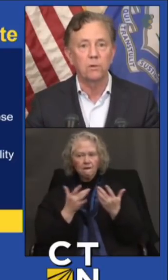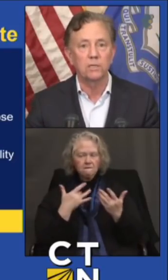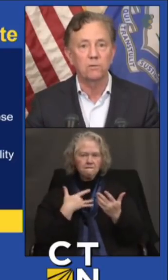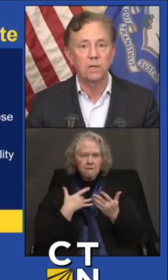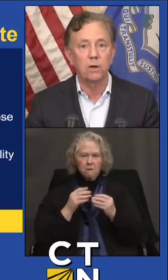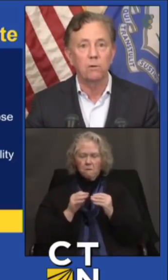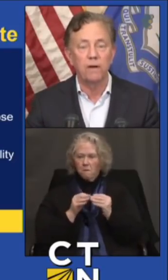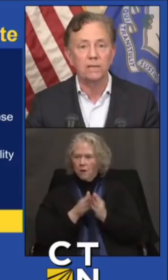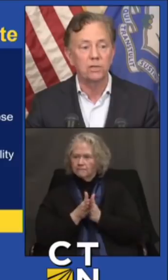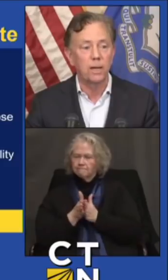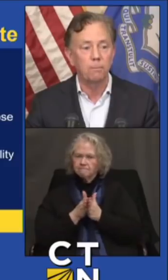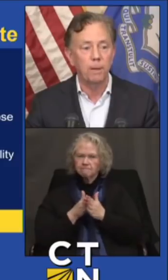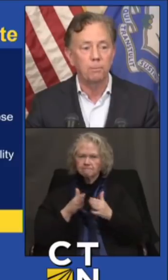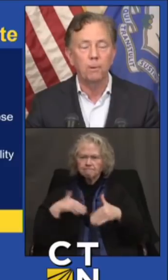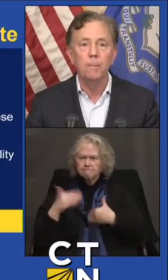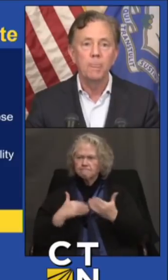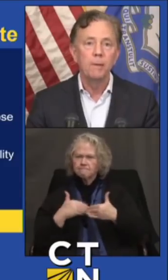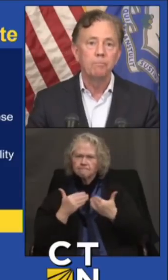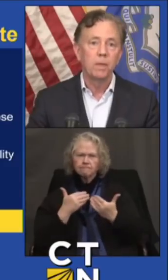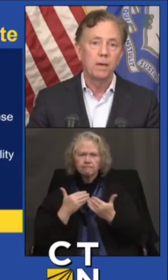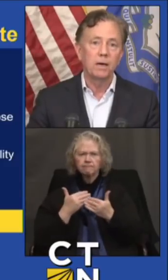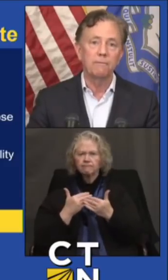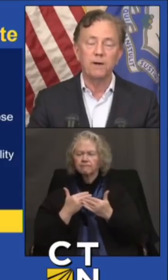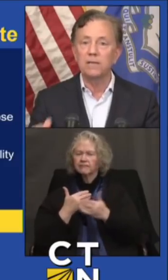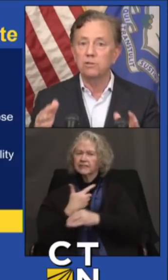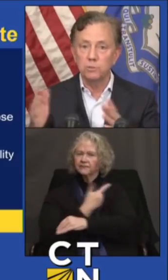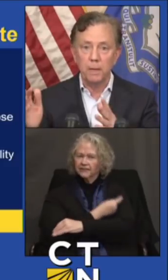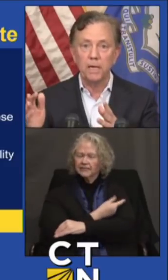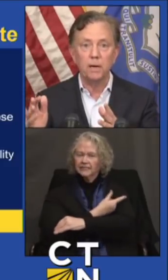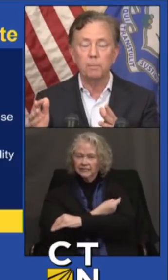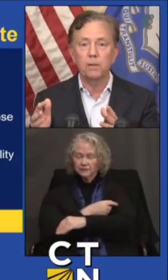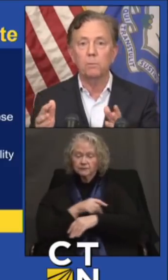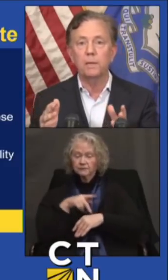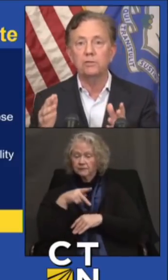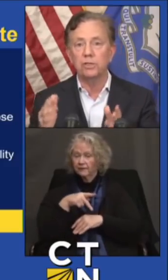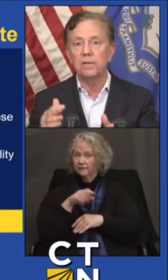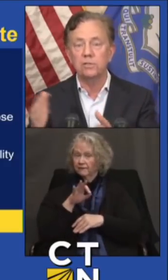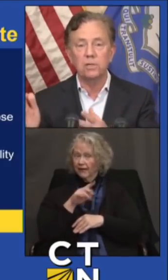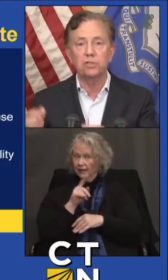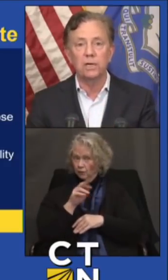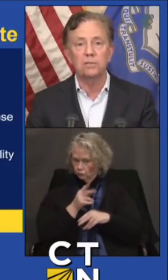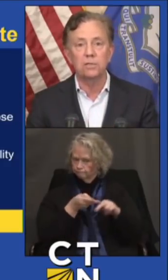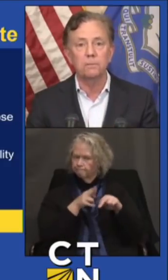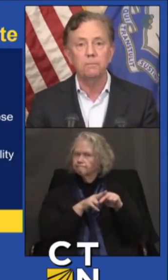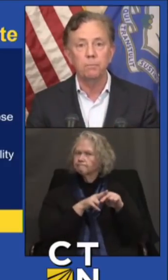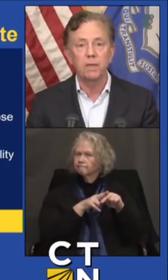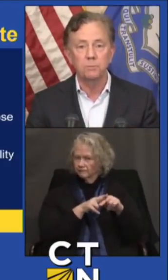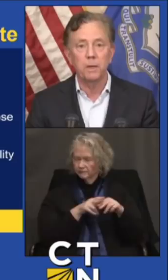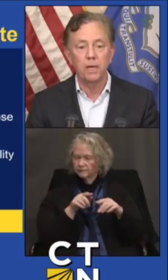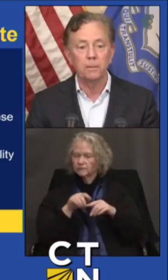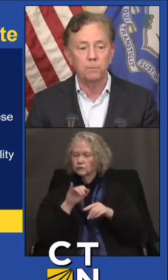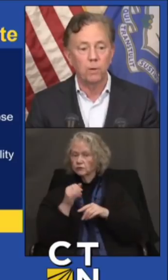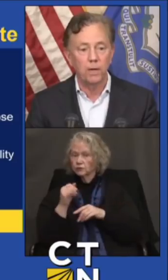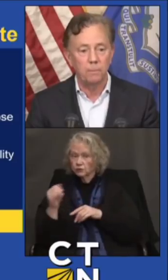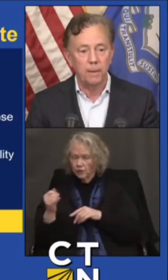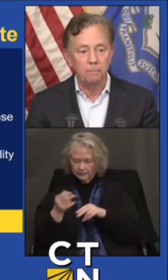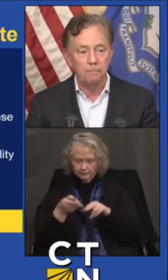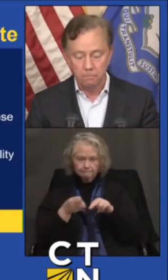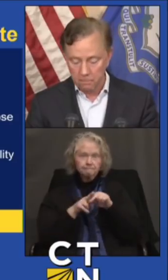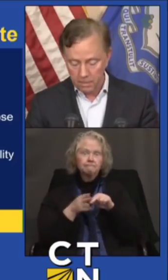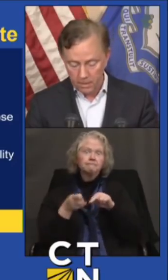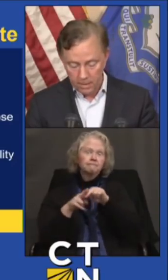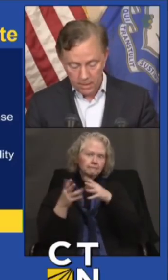we aggressively go vaccinate people. Pfizer is picking up a little bit. Johnson & Johnson is picking up quite a